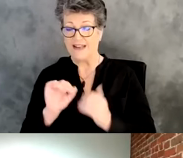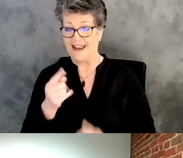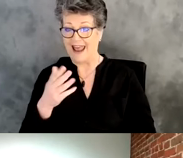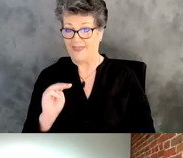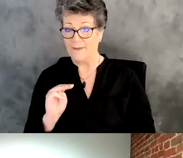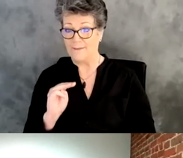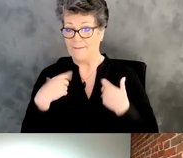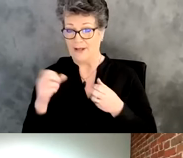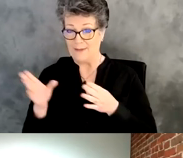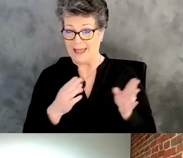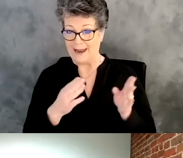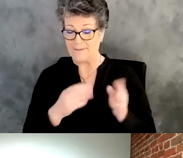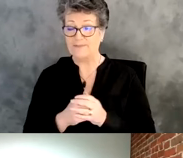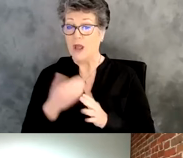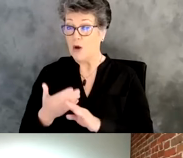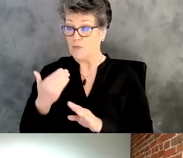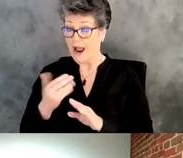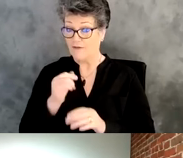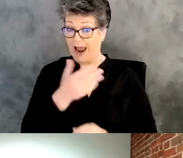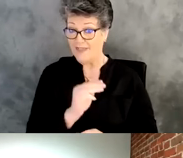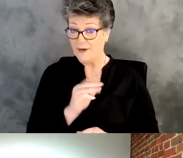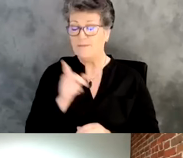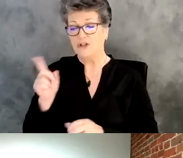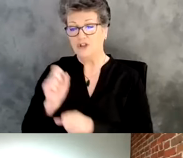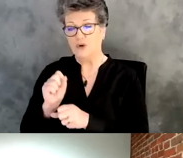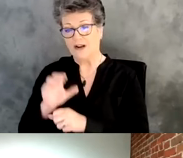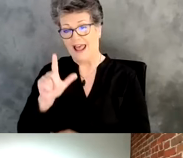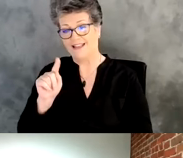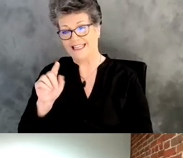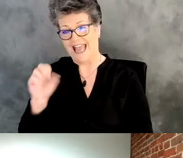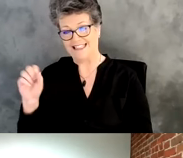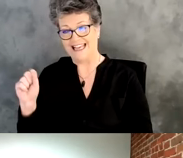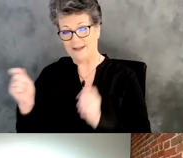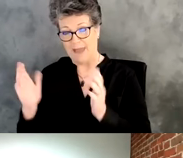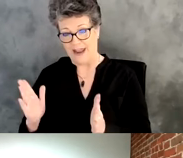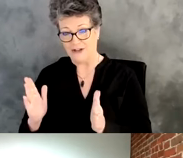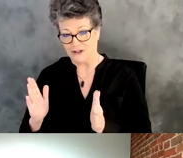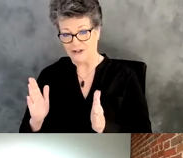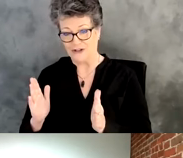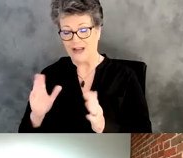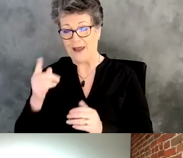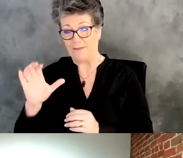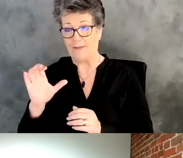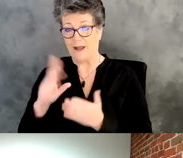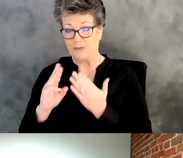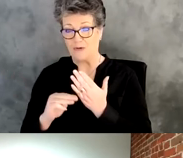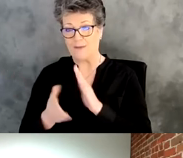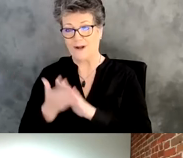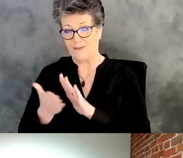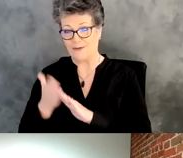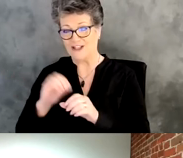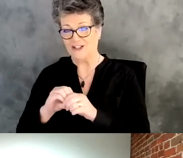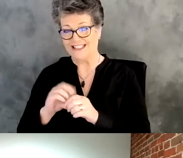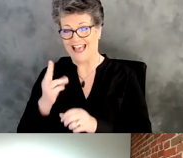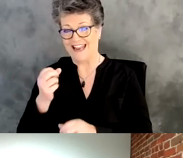Health Plan. Prior to being in Anthem, she was the LTSS Manager of LTSS at Public Programs and Operations at